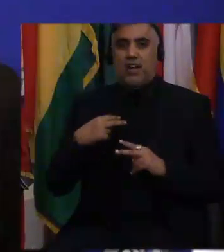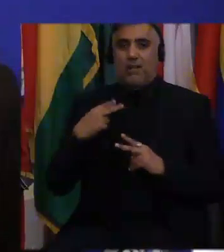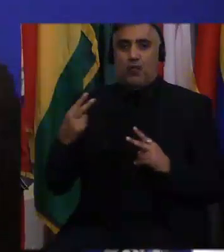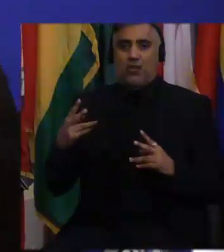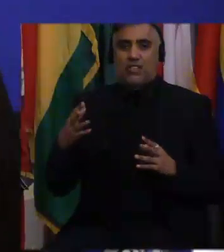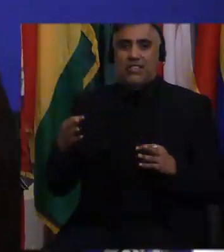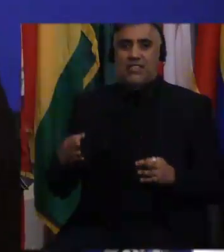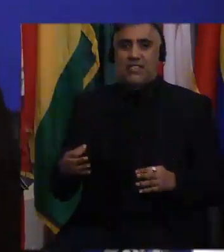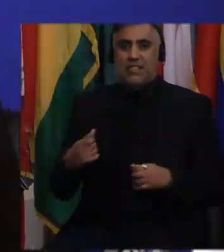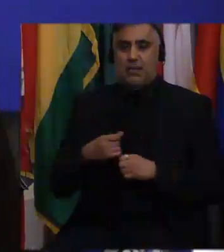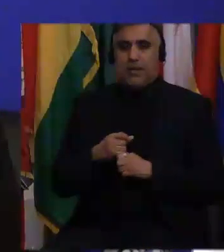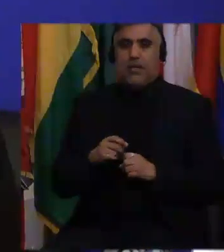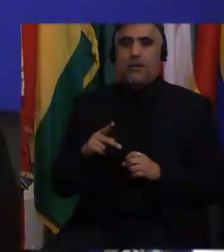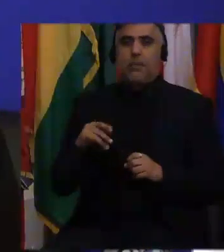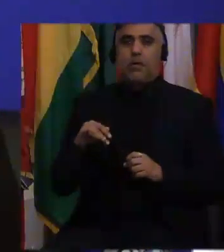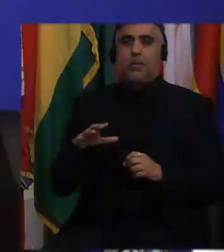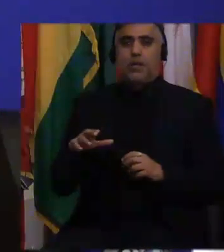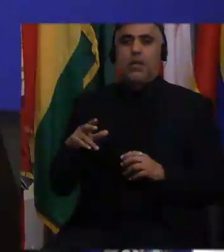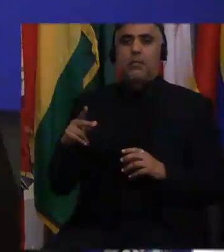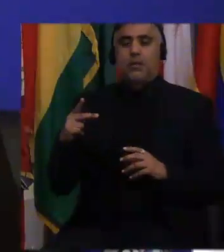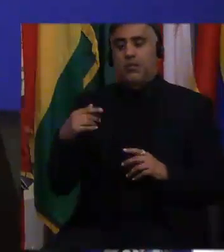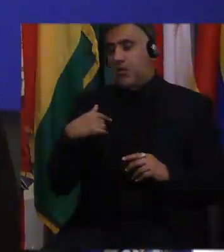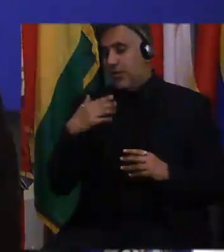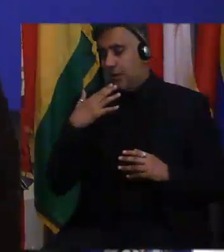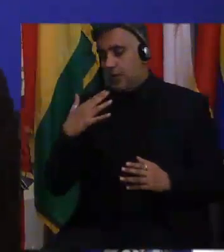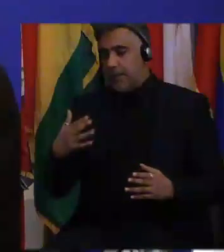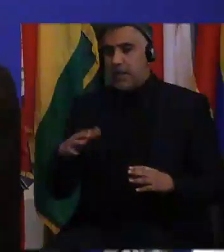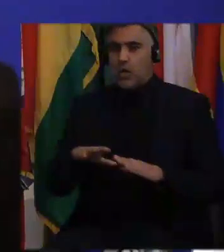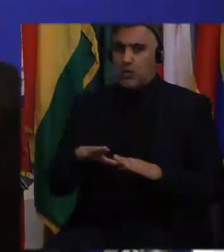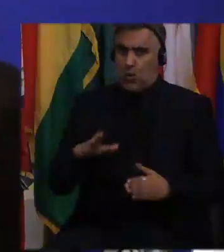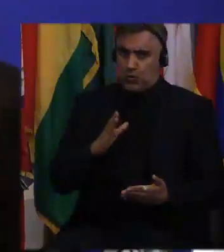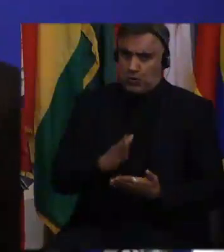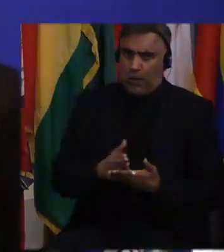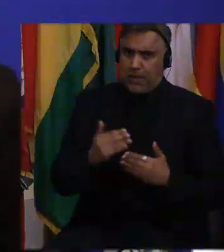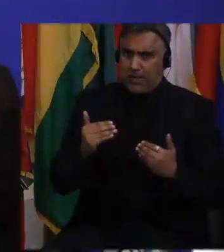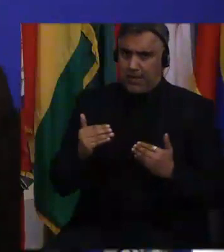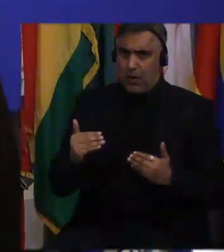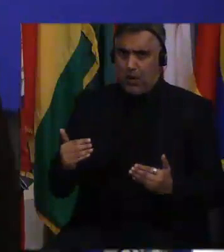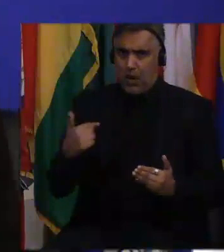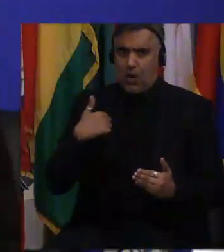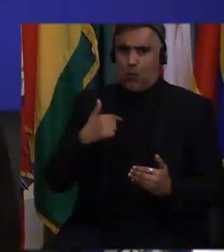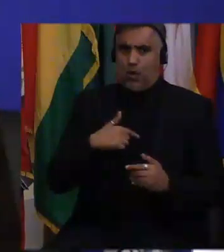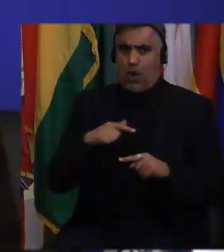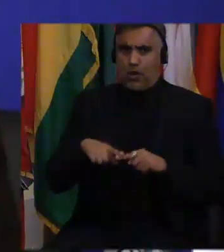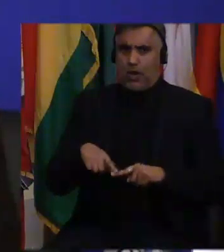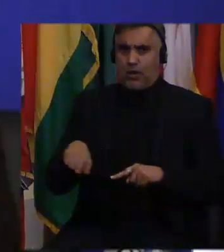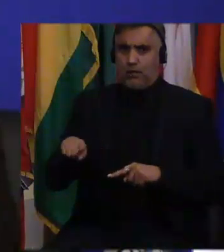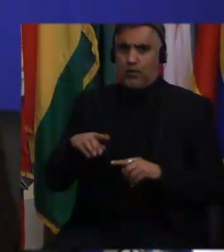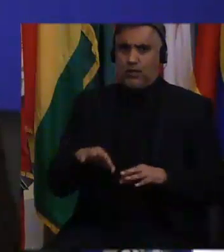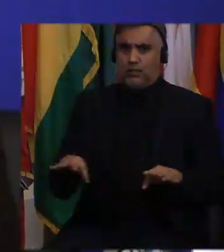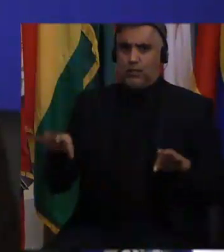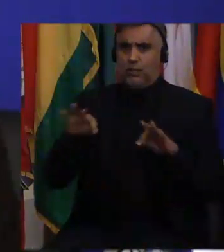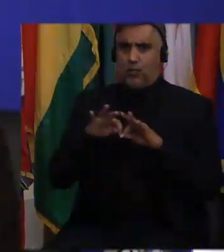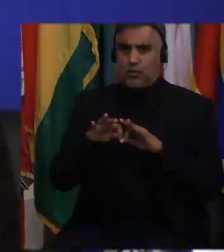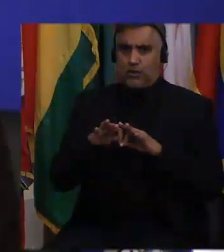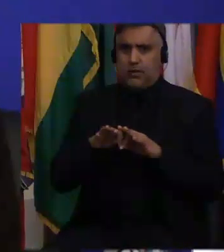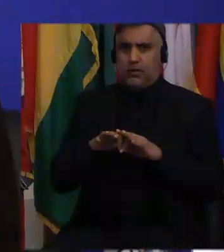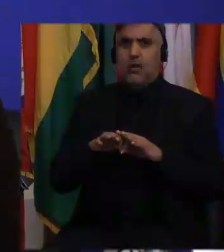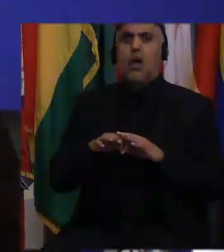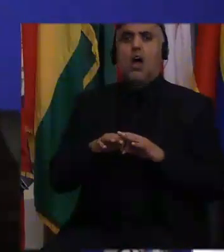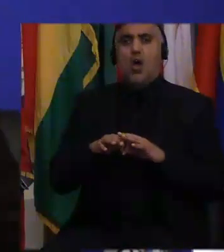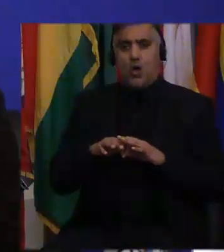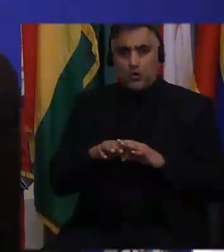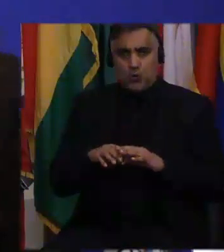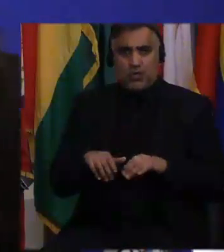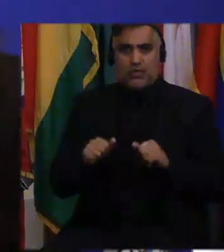in decision-making and in public policy. So thank you for that. Don't stop. Carry on. We all count on you. It's extremely important. I'd